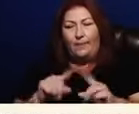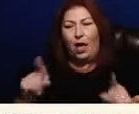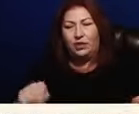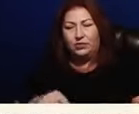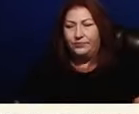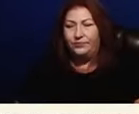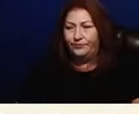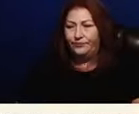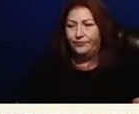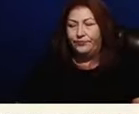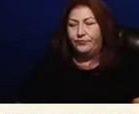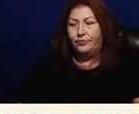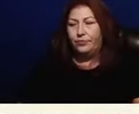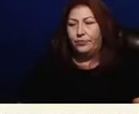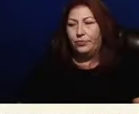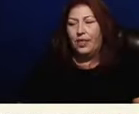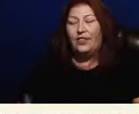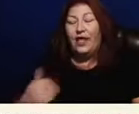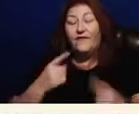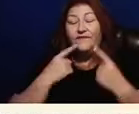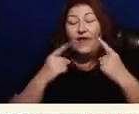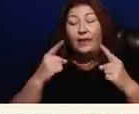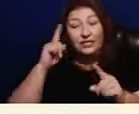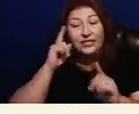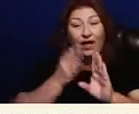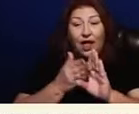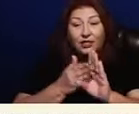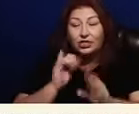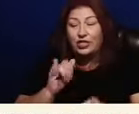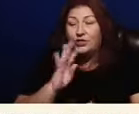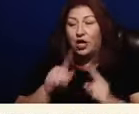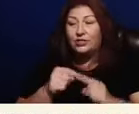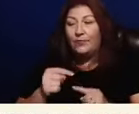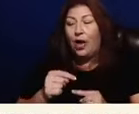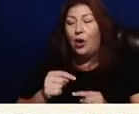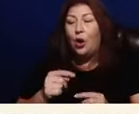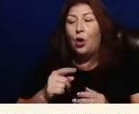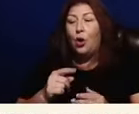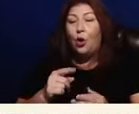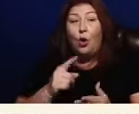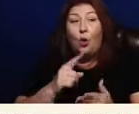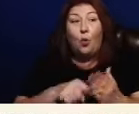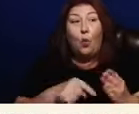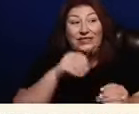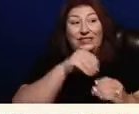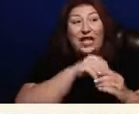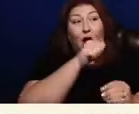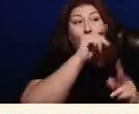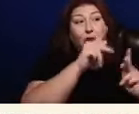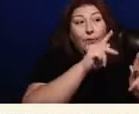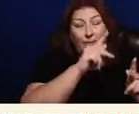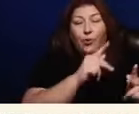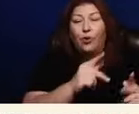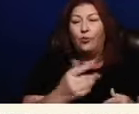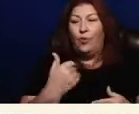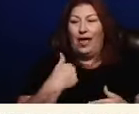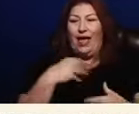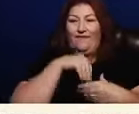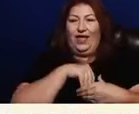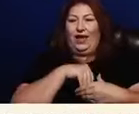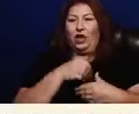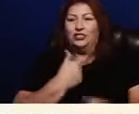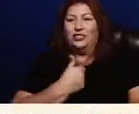Because there's a very famous psychologist who talked about what exists in others exists in ourselves. And so if we didn't